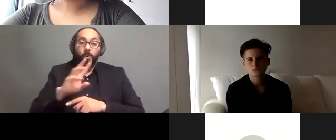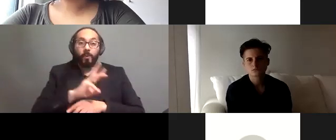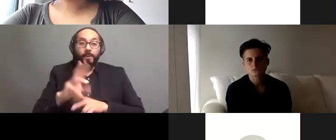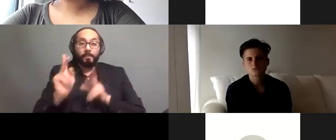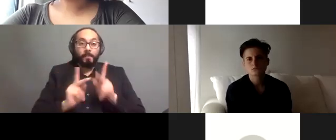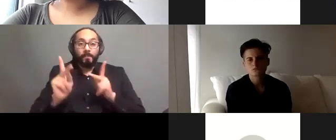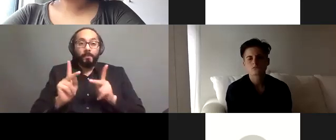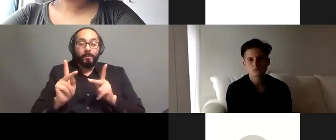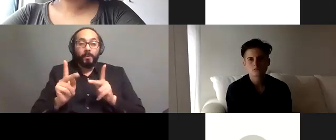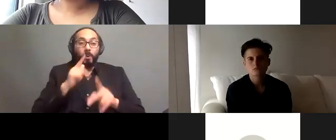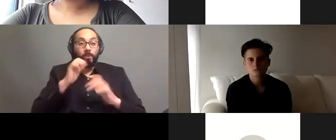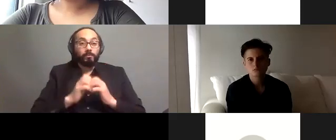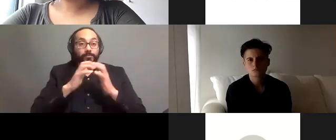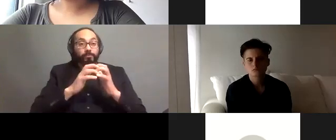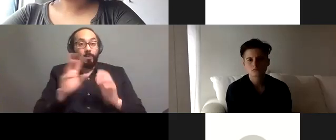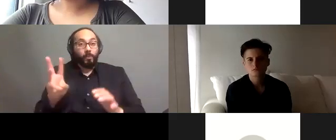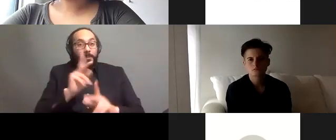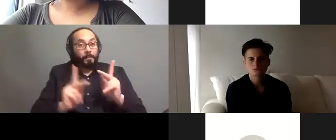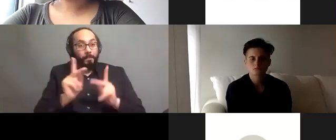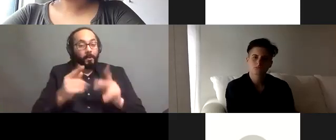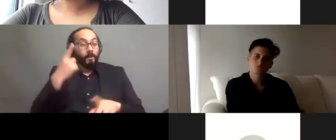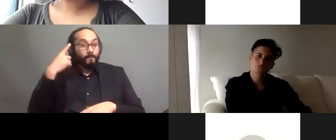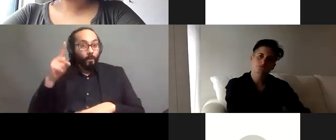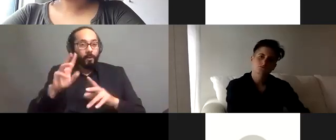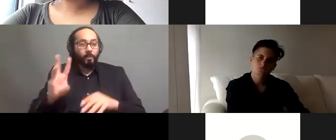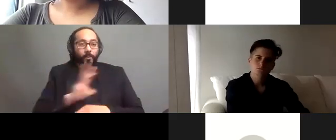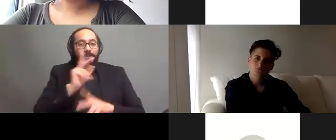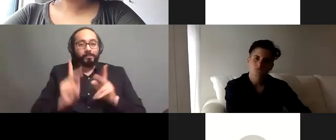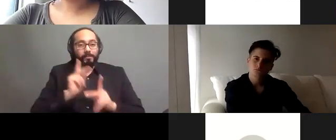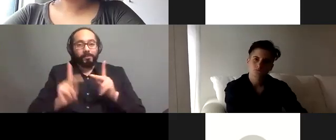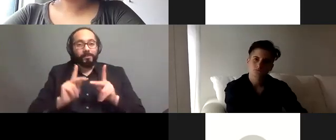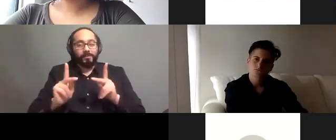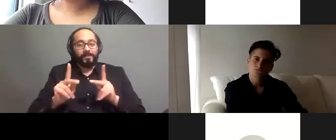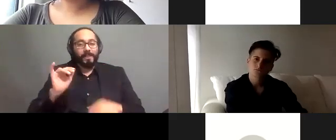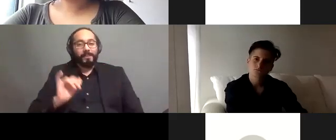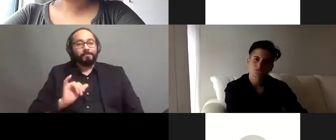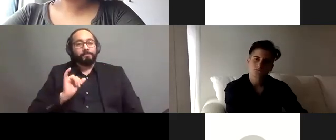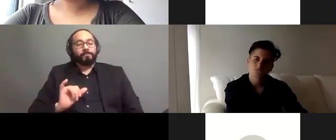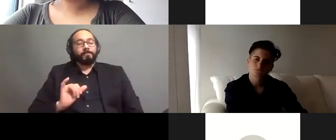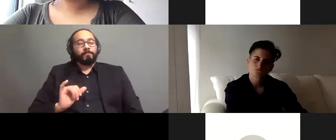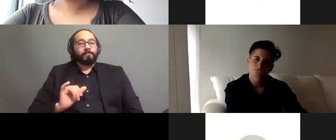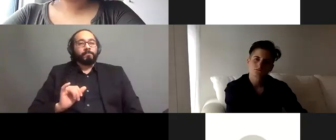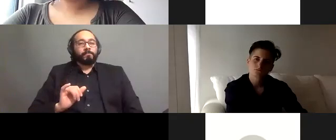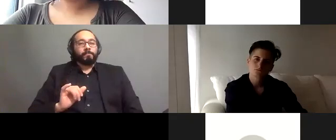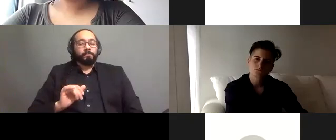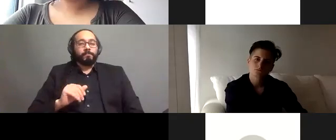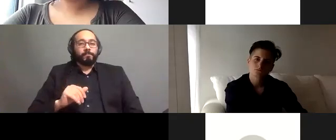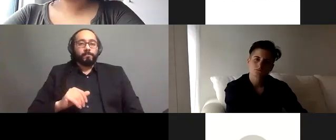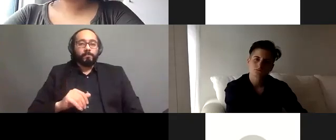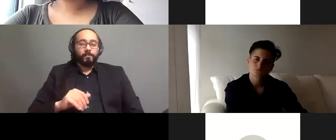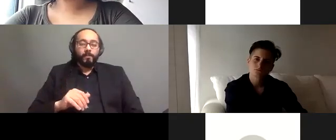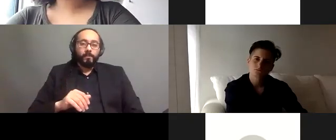people. And that's how I sort of linked this aspect reality to the idea